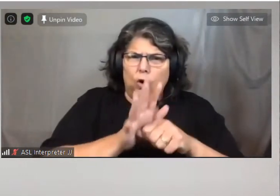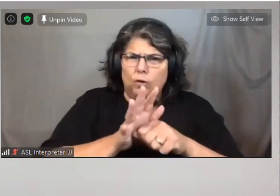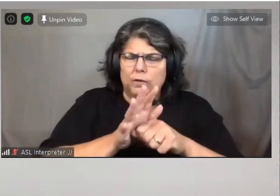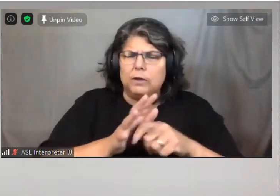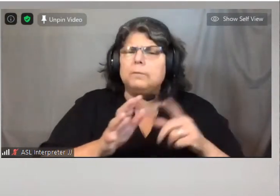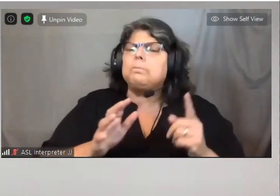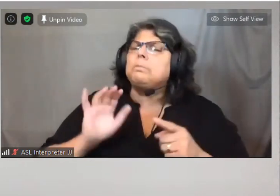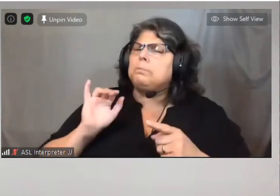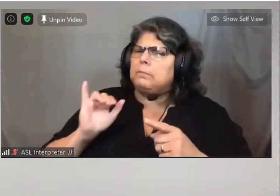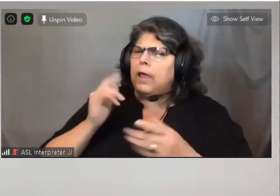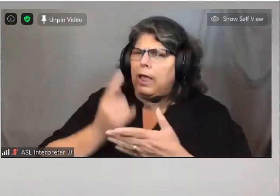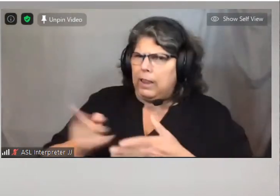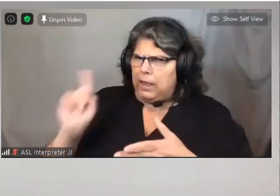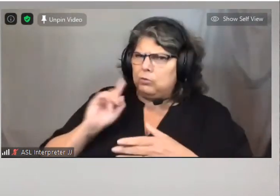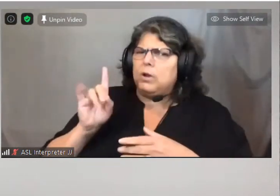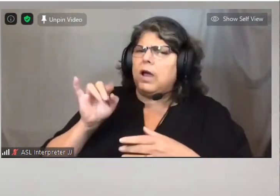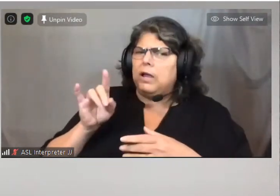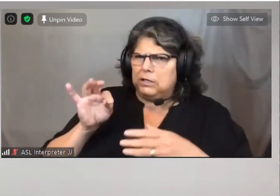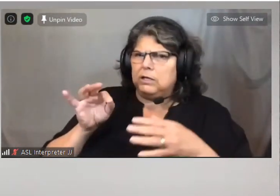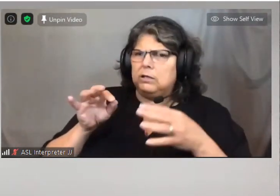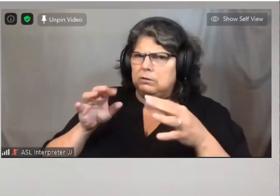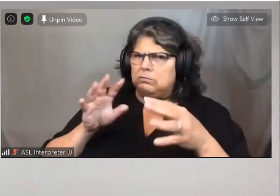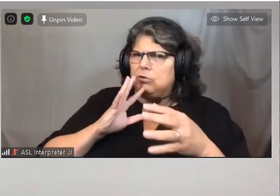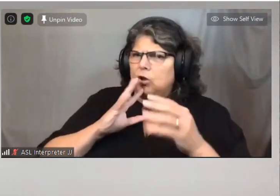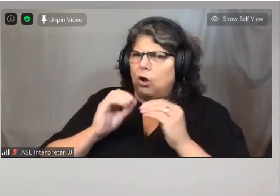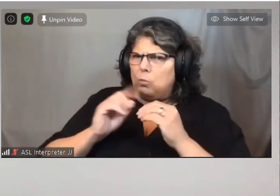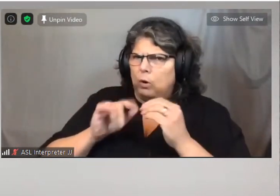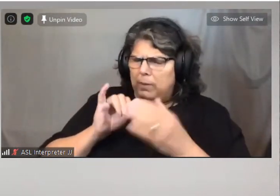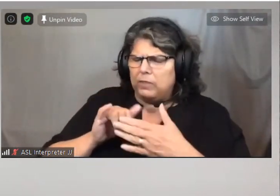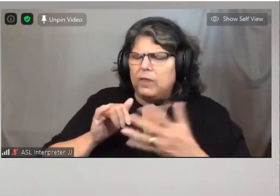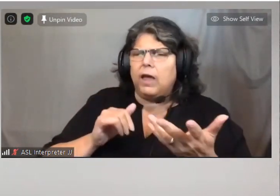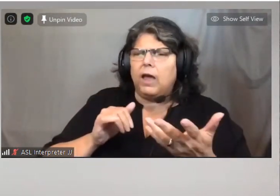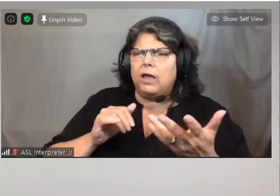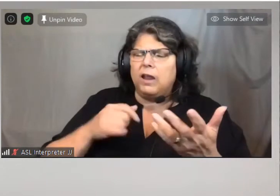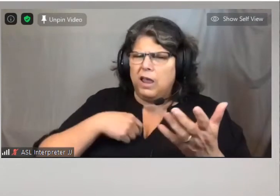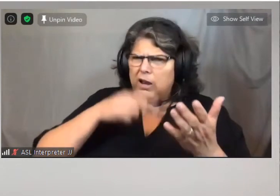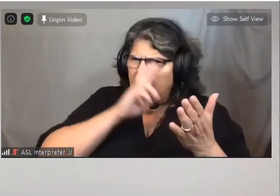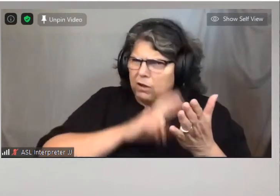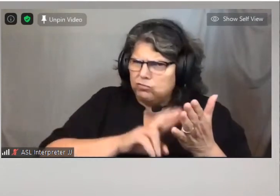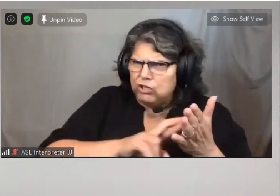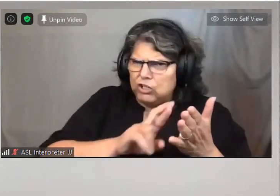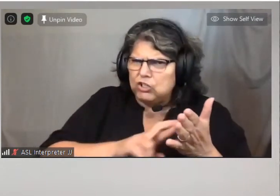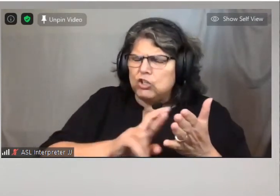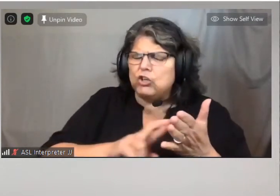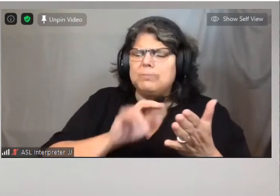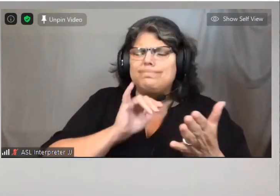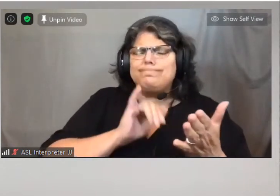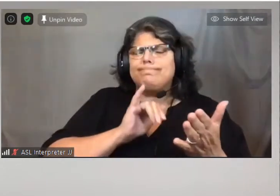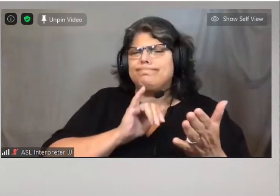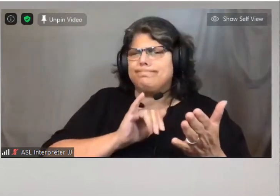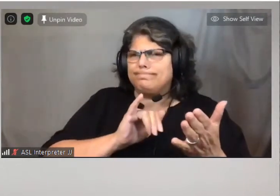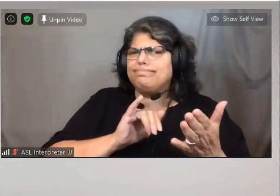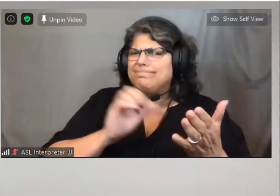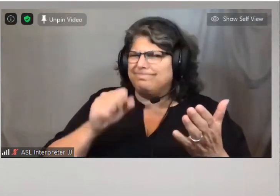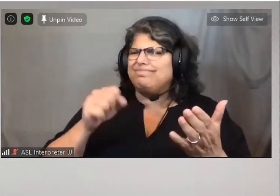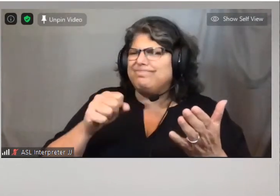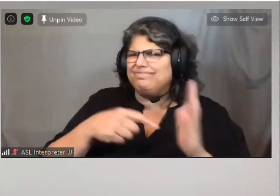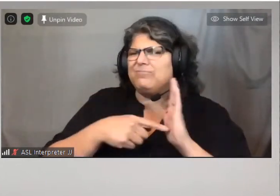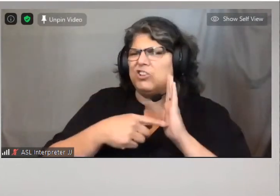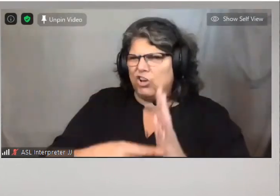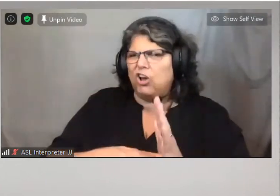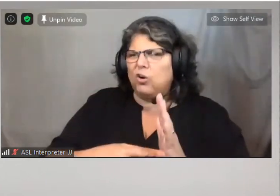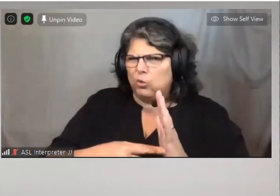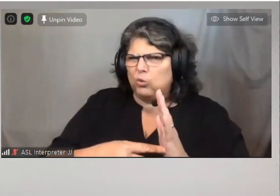last week, and the research that I had read shows that there is a positive association of